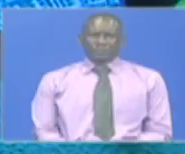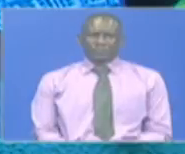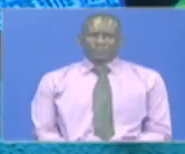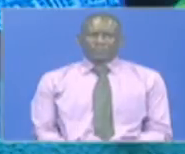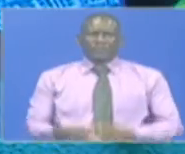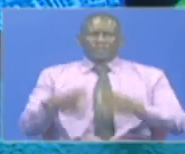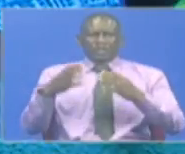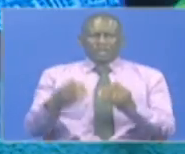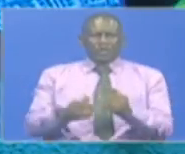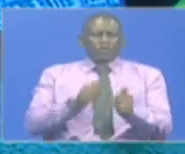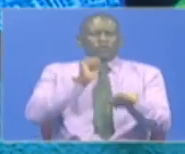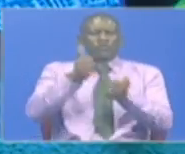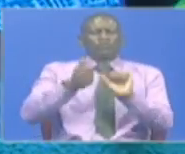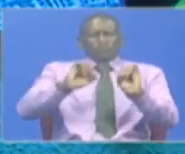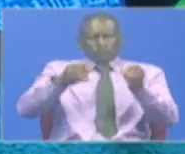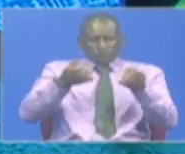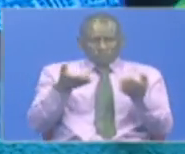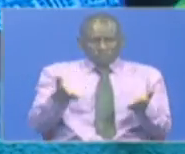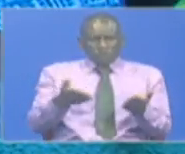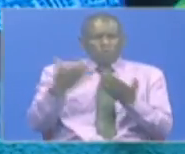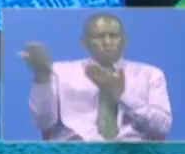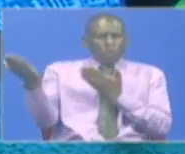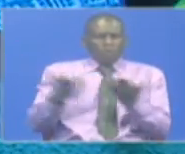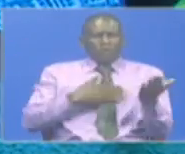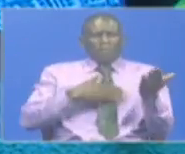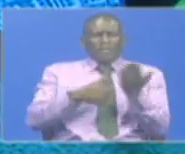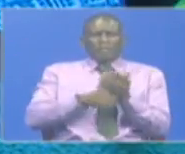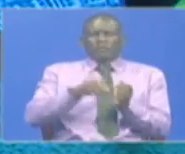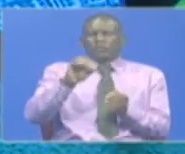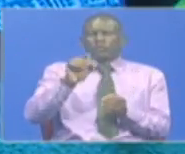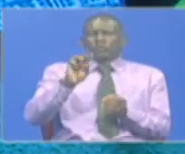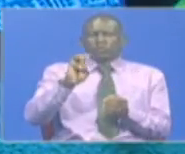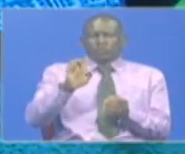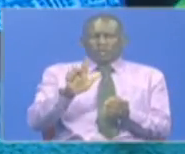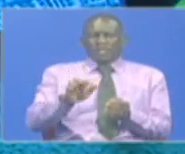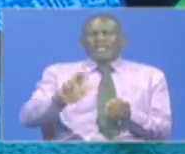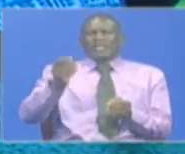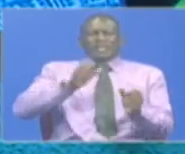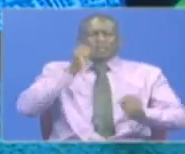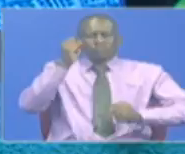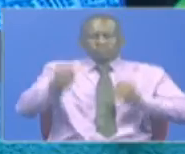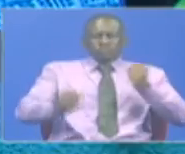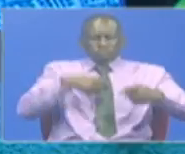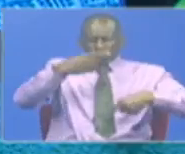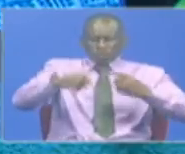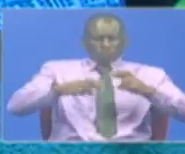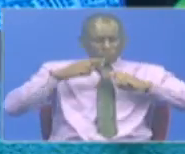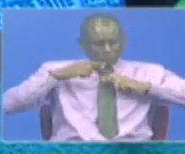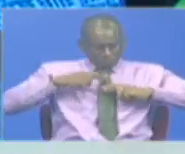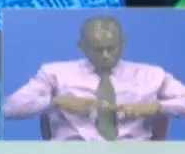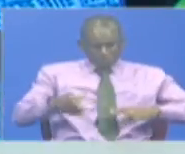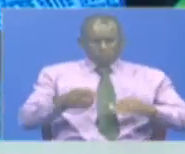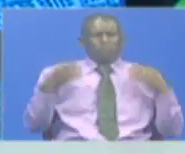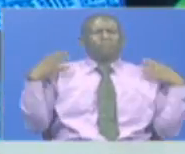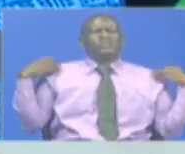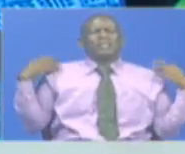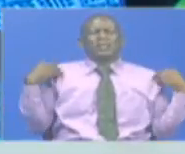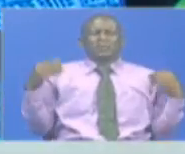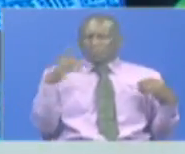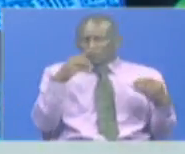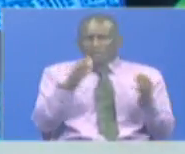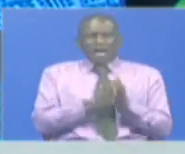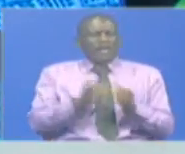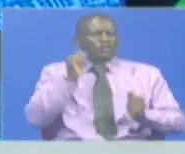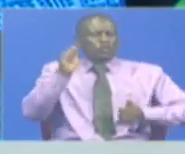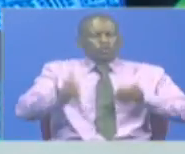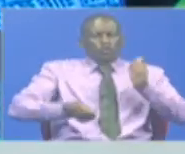Let's have a look at the day's sports news. Welcome, my name is Brian Otwal. As Kenyan athletes continue to take a break from intense training and race competitions